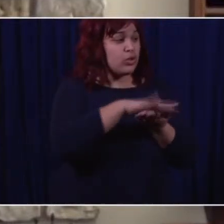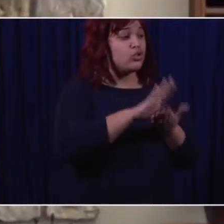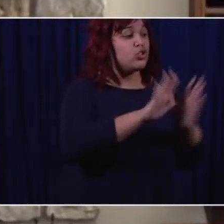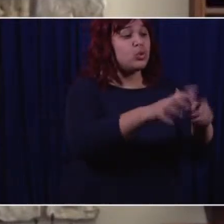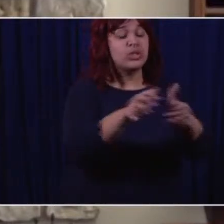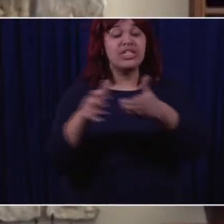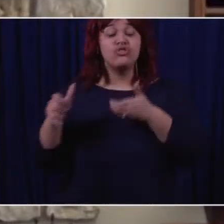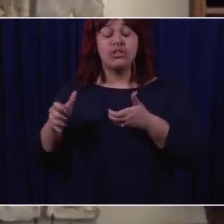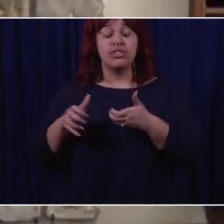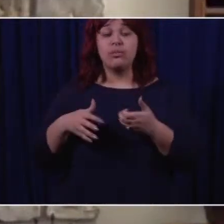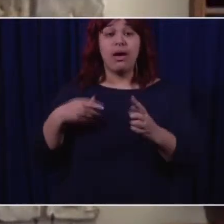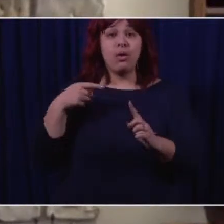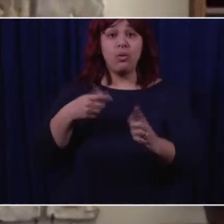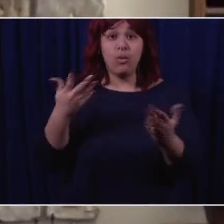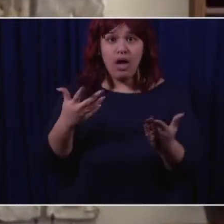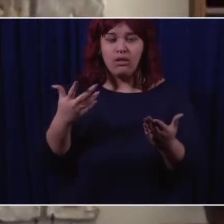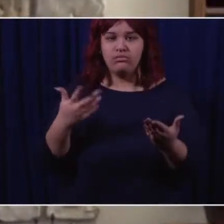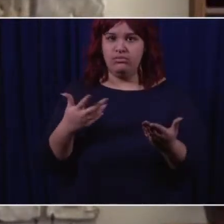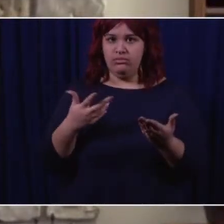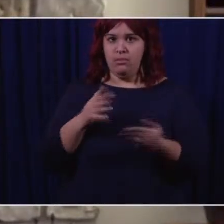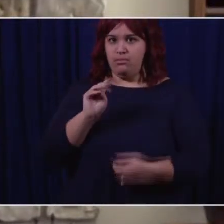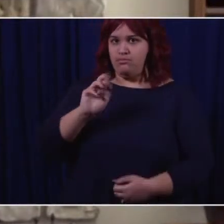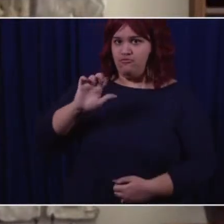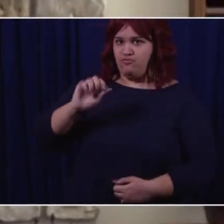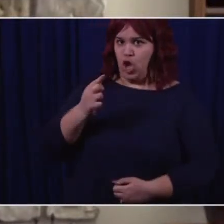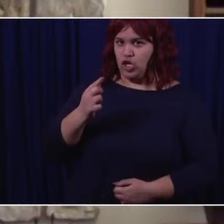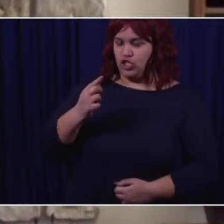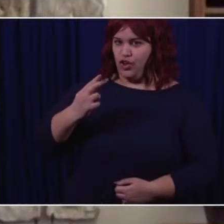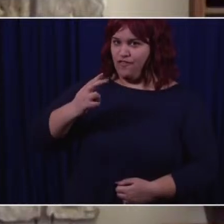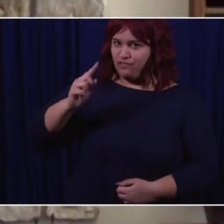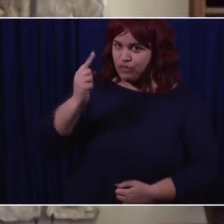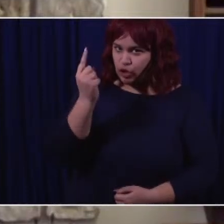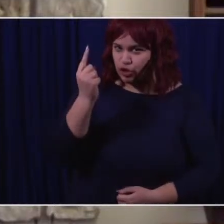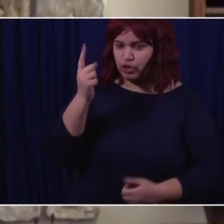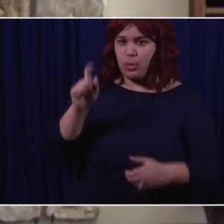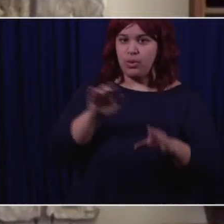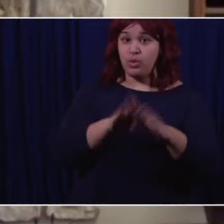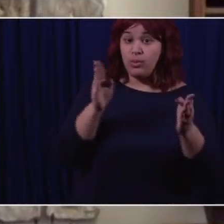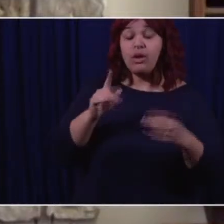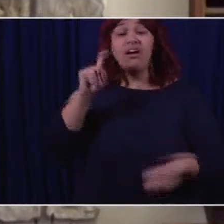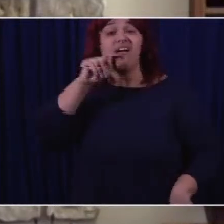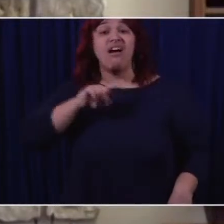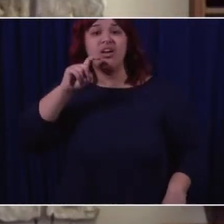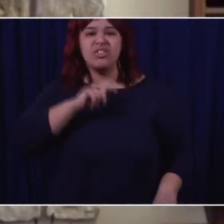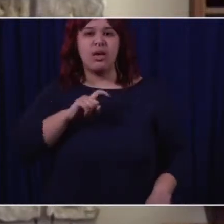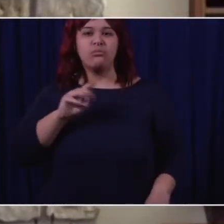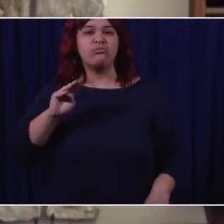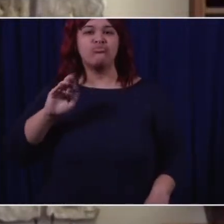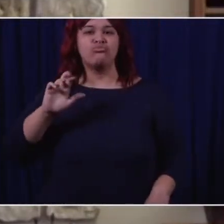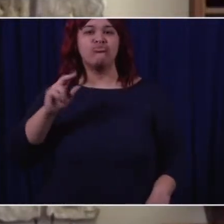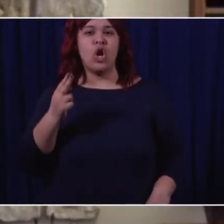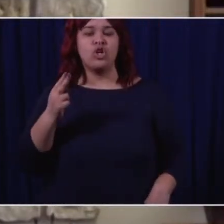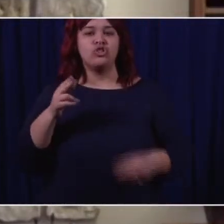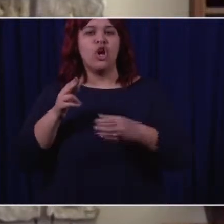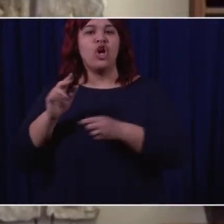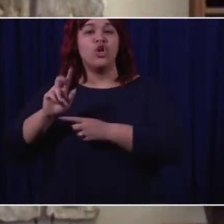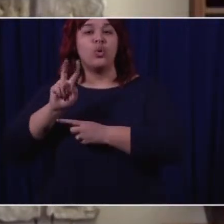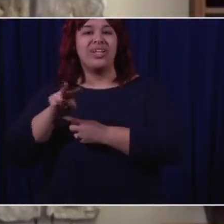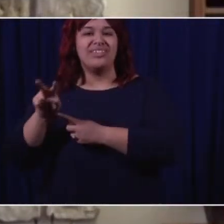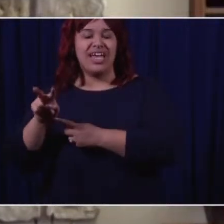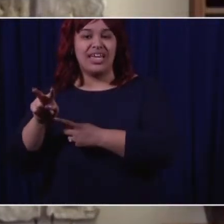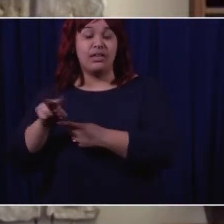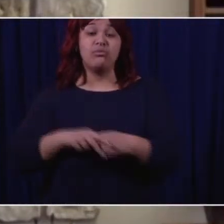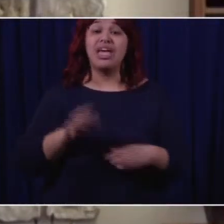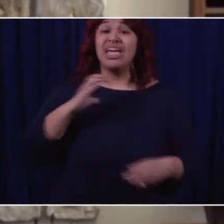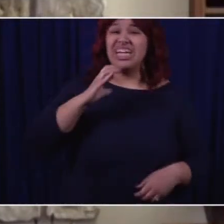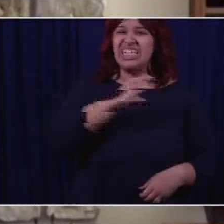later. Akron has set March 22nd as their opening. Cleveland's actually looking at pushing it till after their Easter